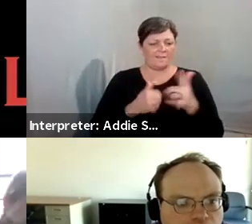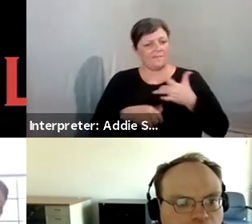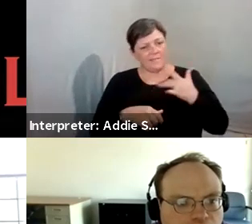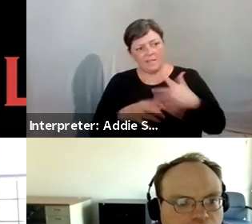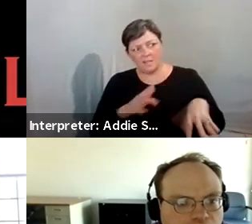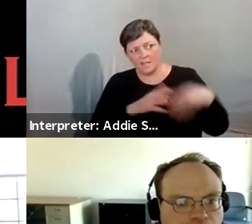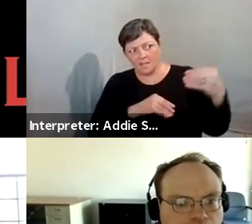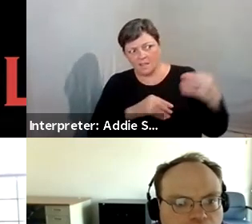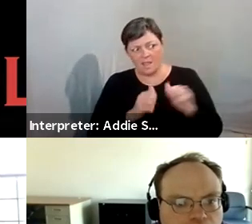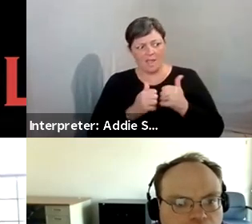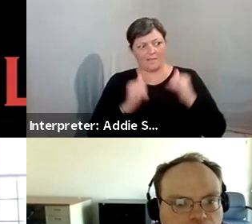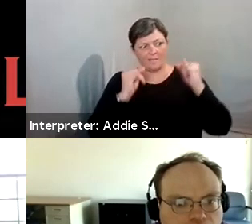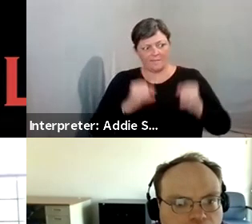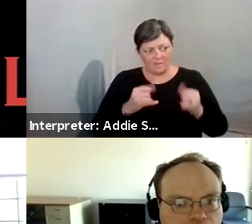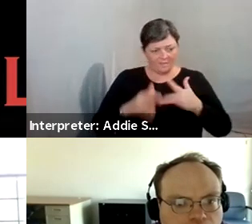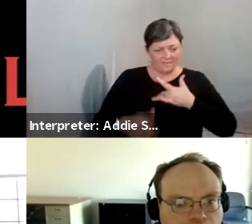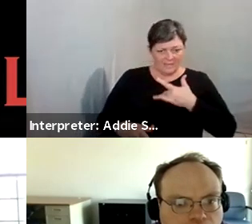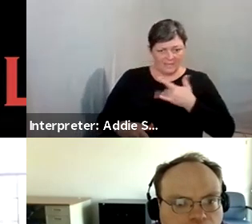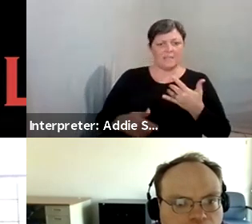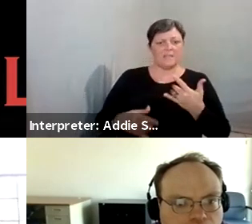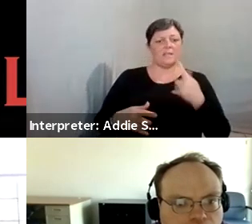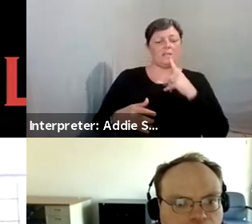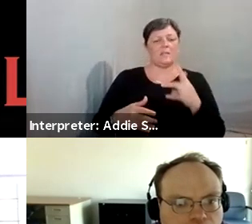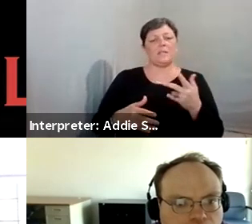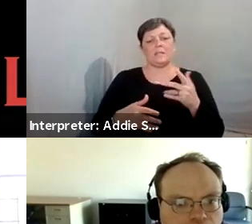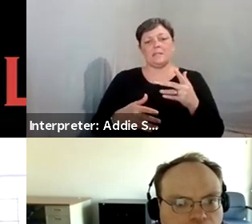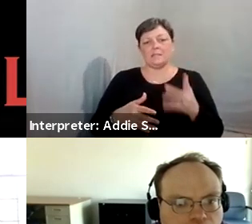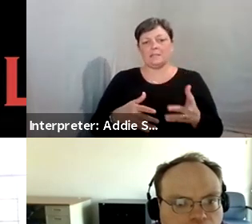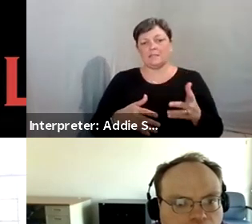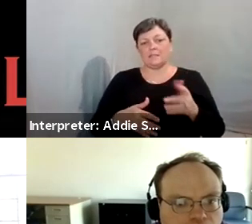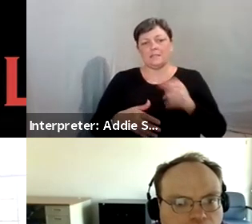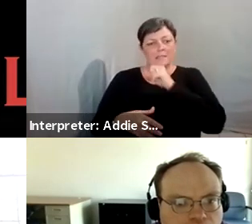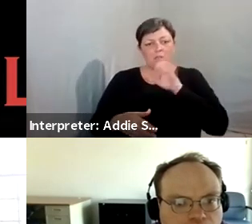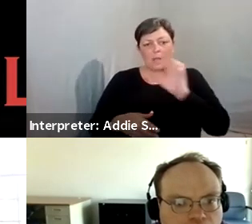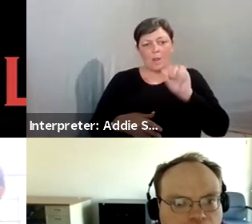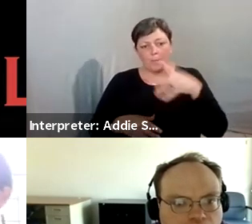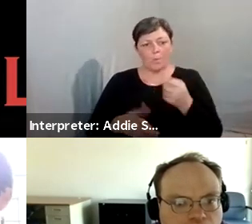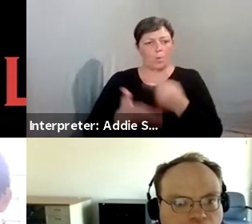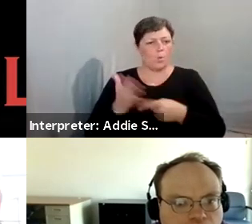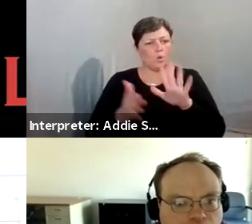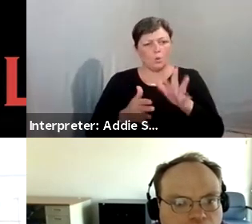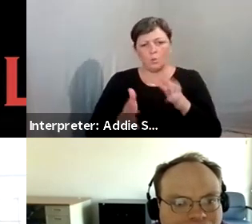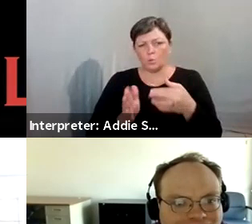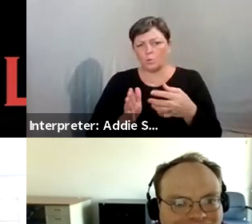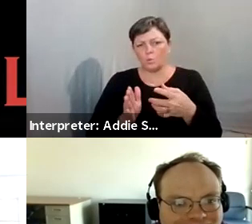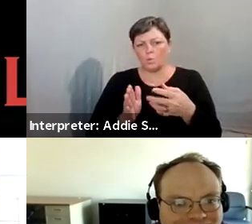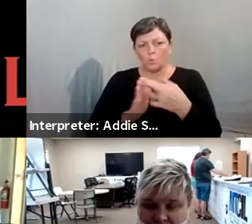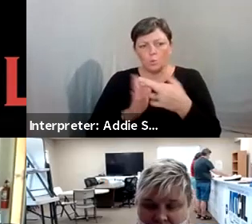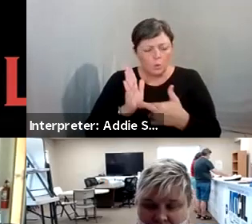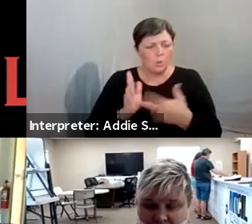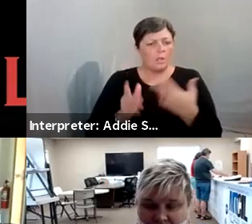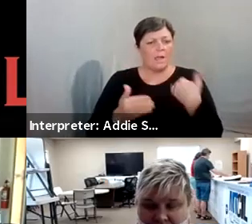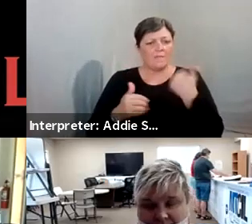did the individual feel at a senior apartment? You know, what are the rules there? Or where, you know, did you run into any problems trying